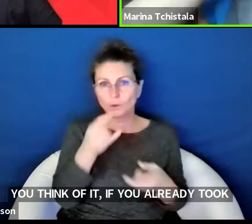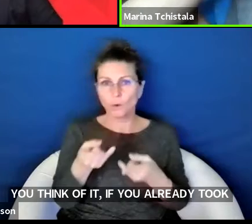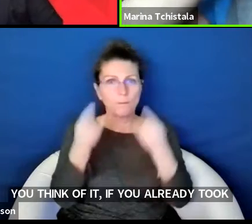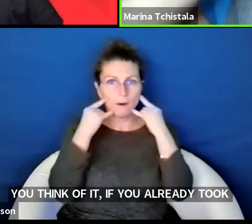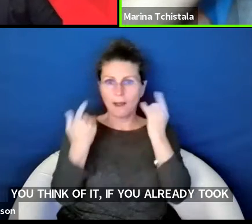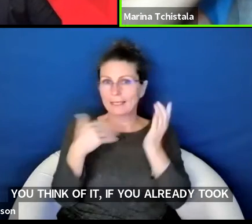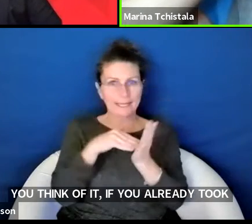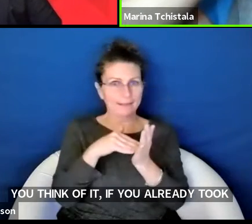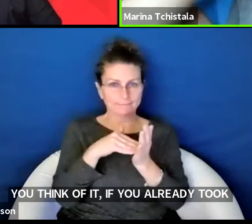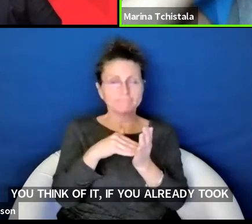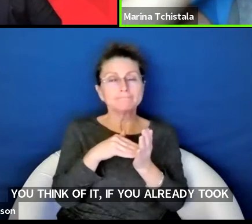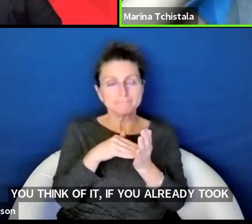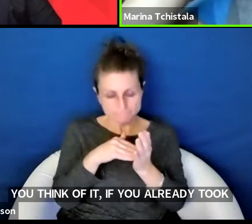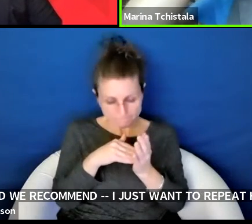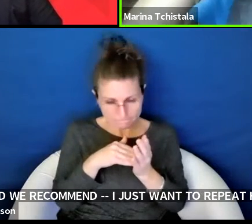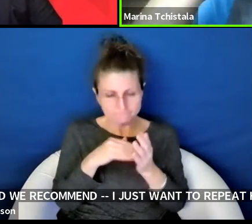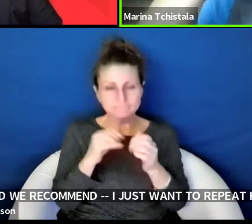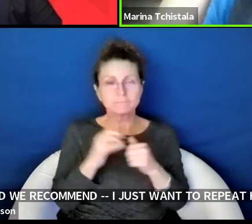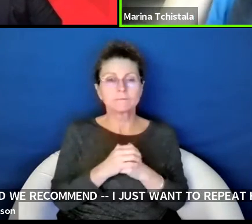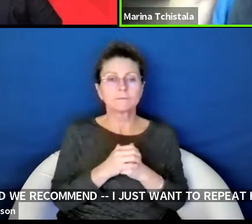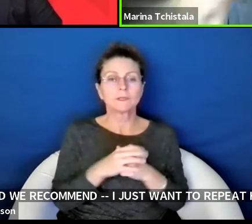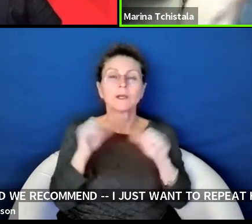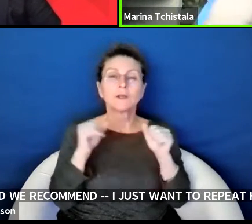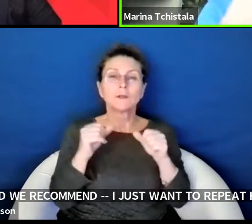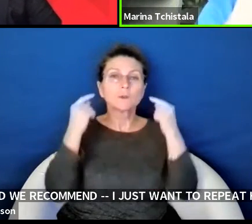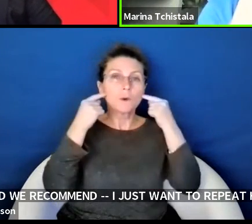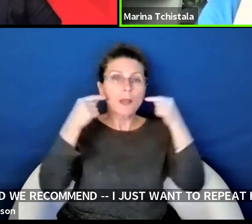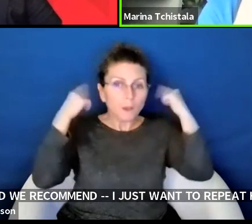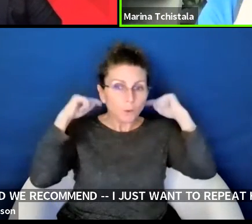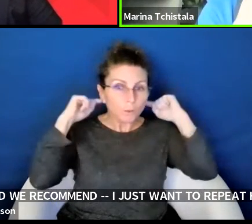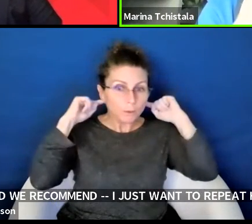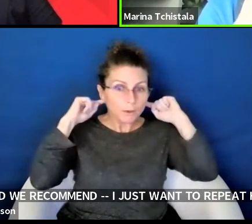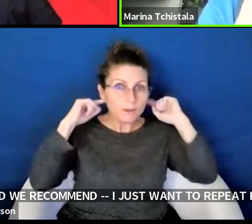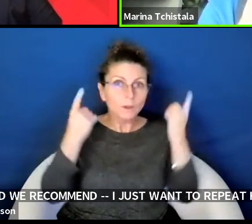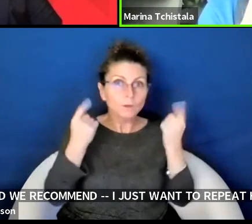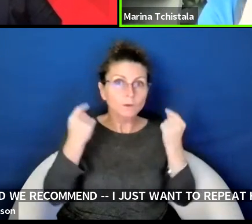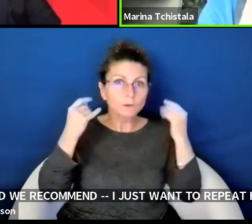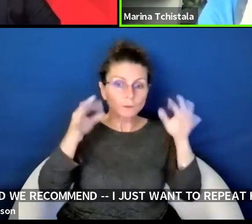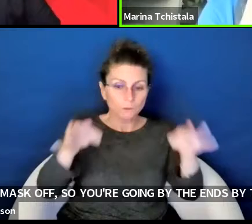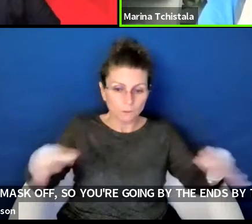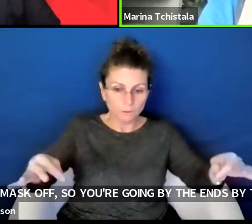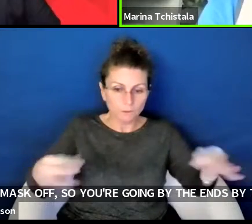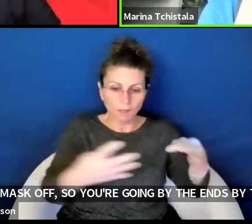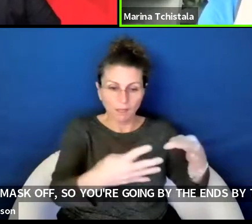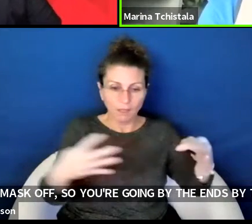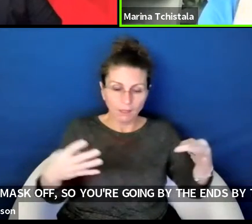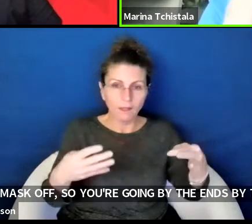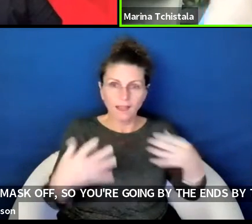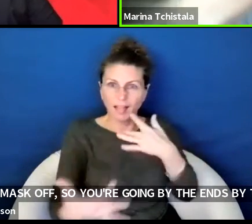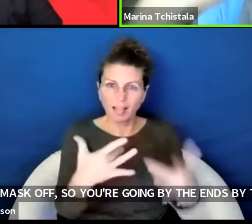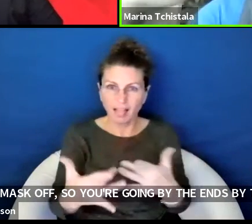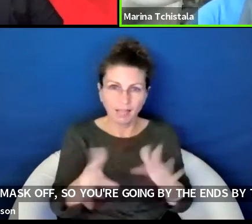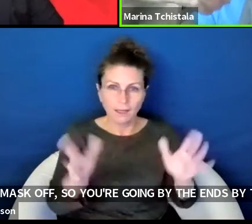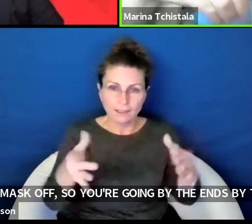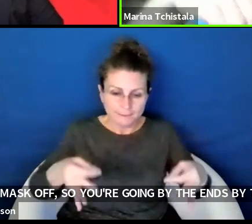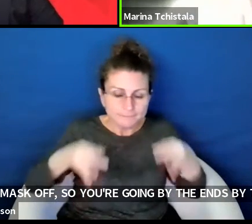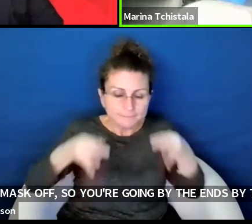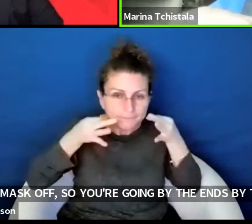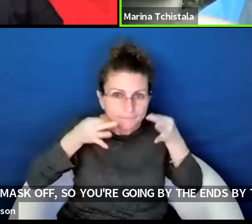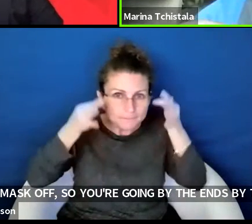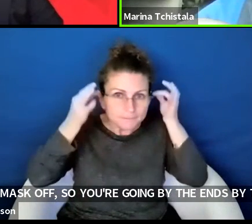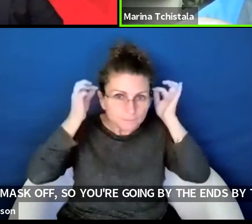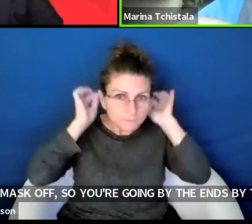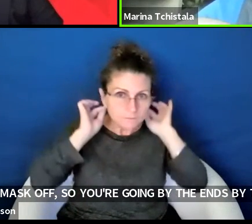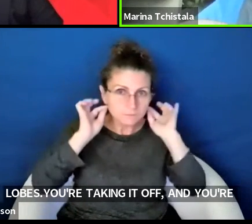by the ends, by the ear loops, you're taking it off, and you're taking it from outside, and then you're putting it